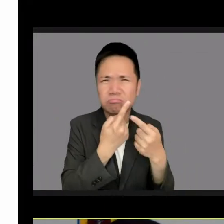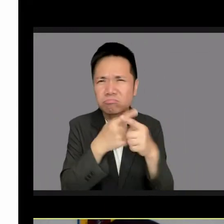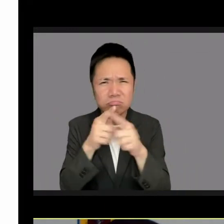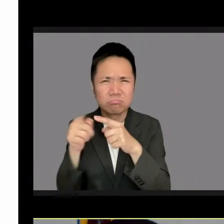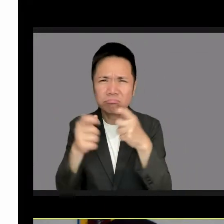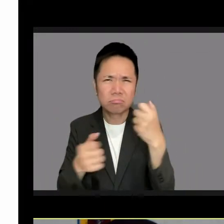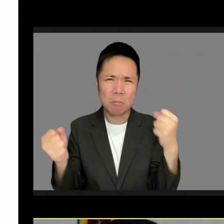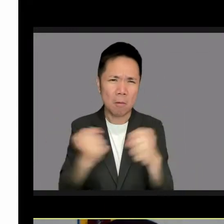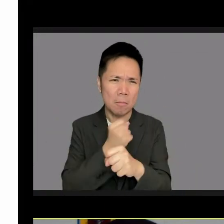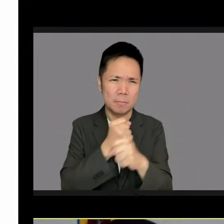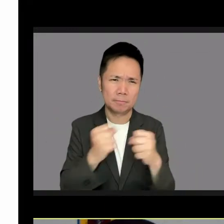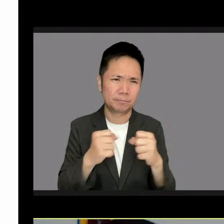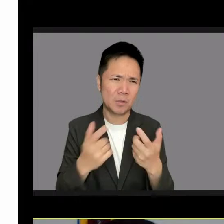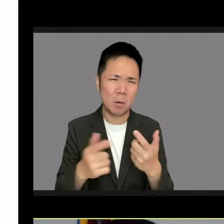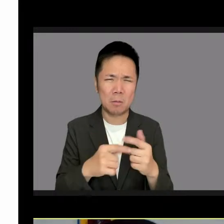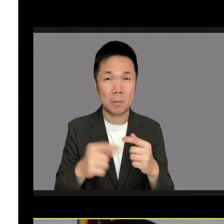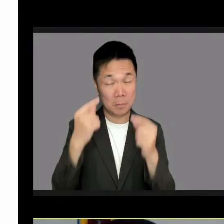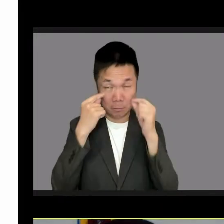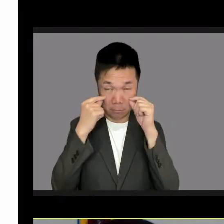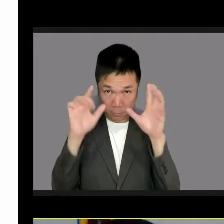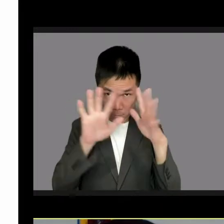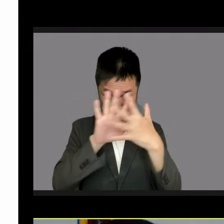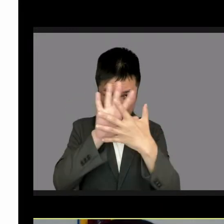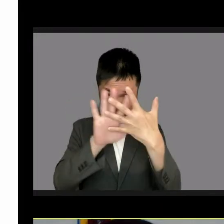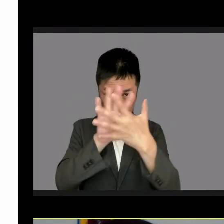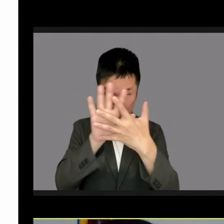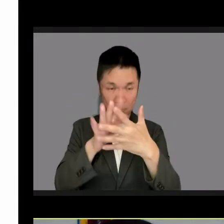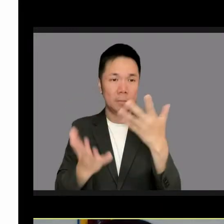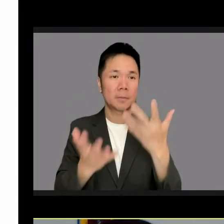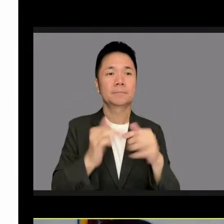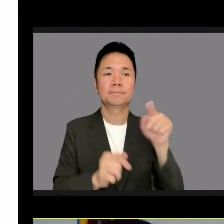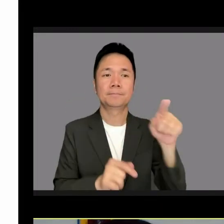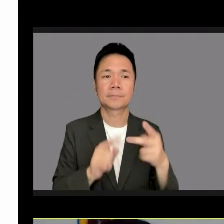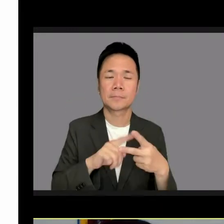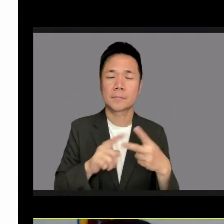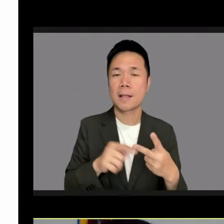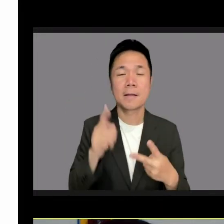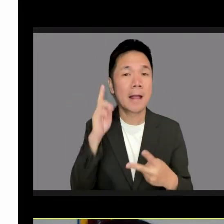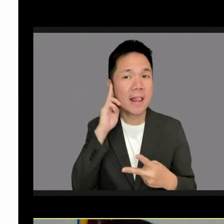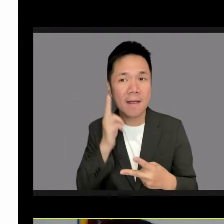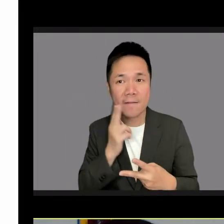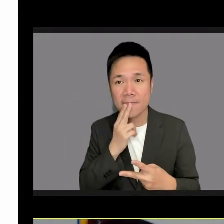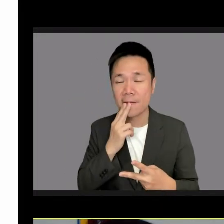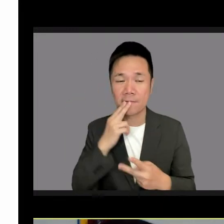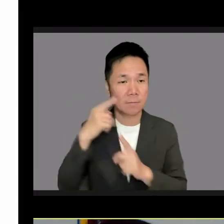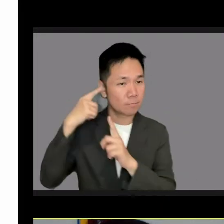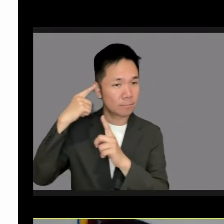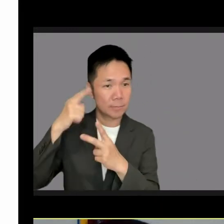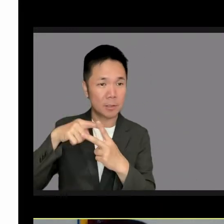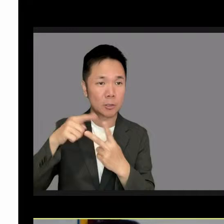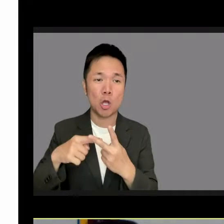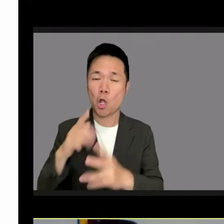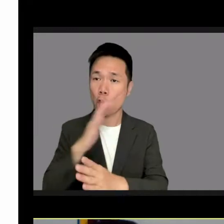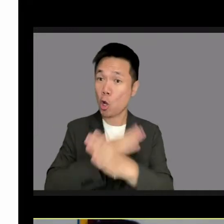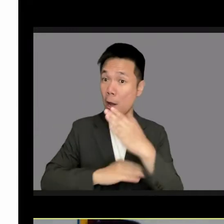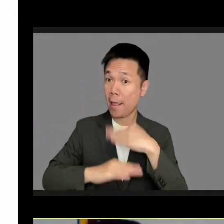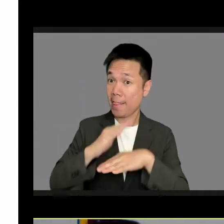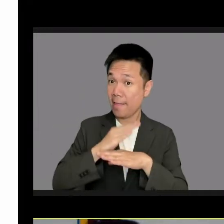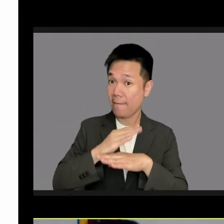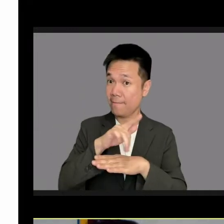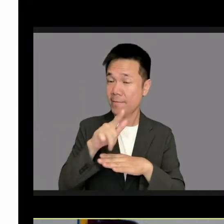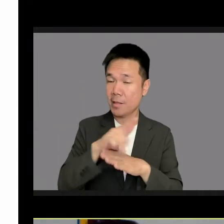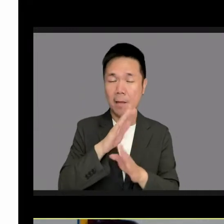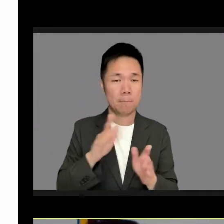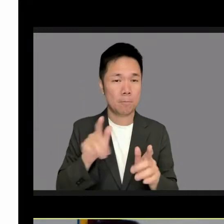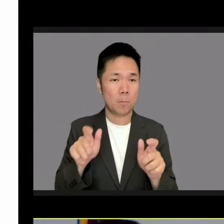hearing impairments, motor disability, cognitive, and obviously less